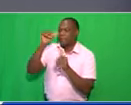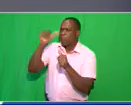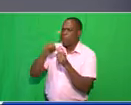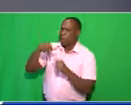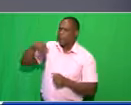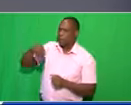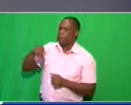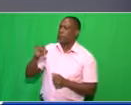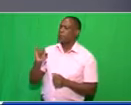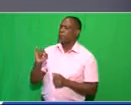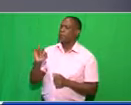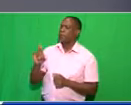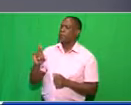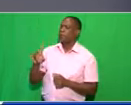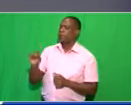passages